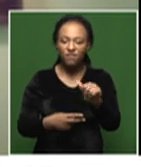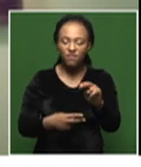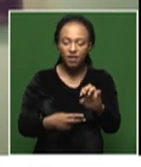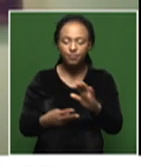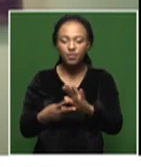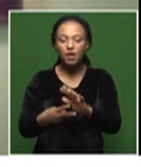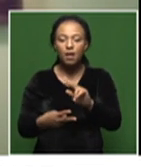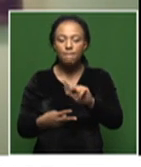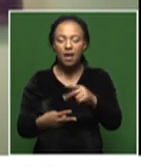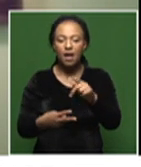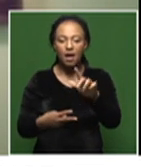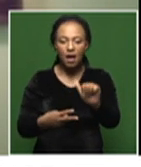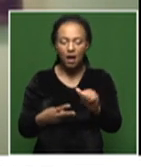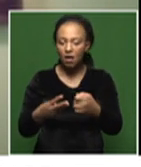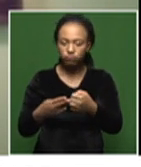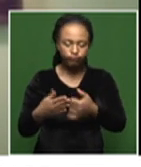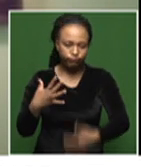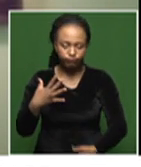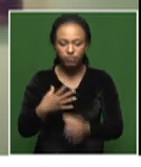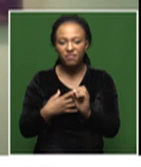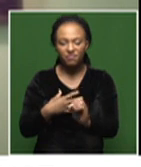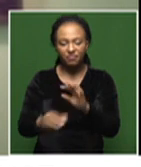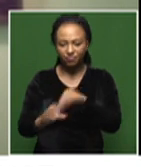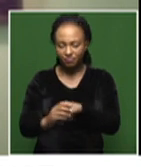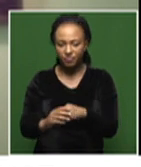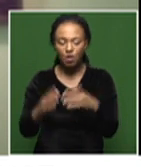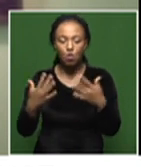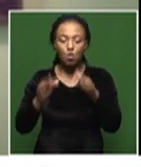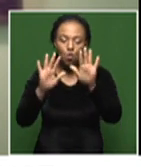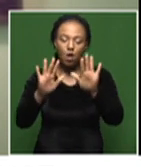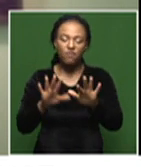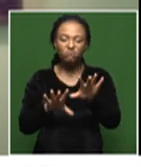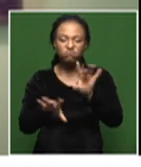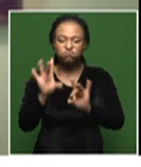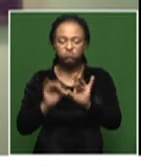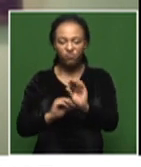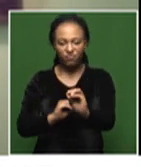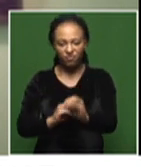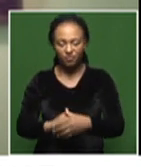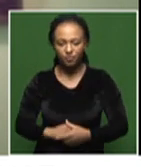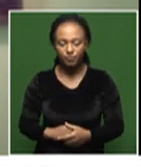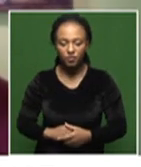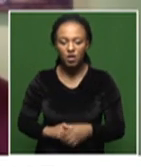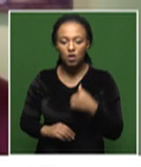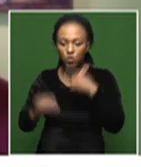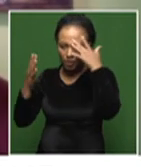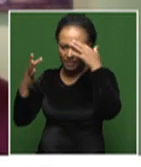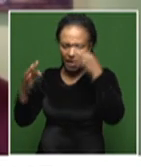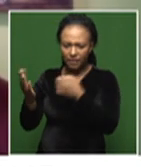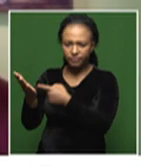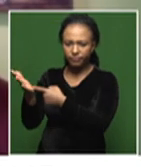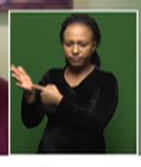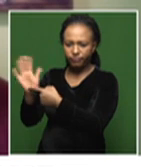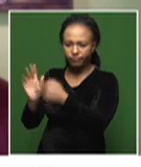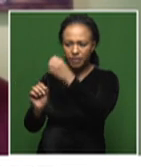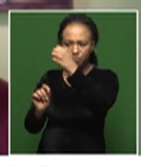Henk Pierneef, and Irma Stern. So a wonderful selection. And you've decided to shine the spotlight on women this time